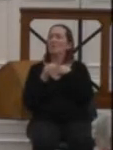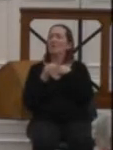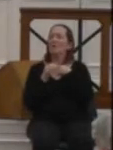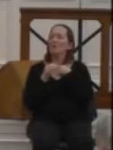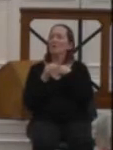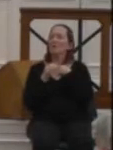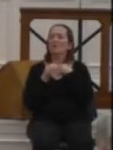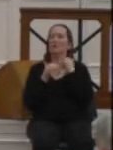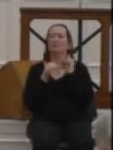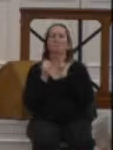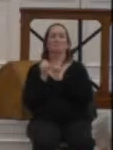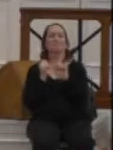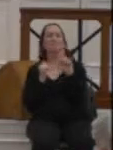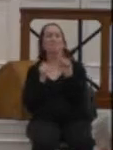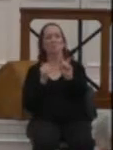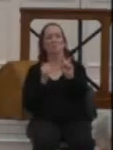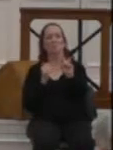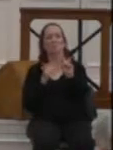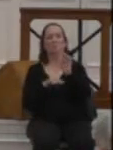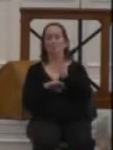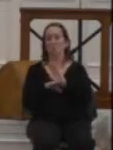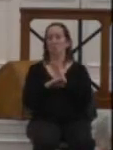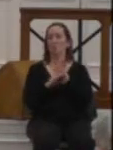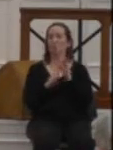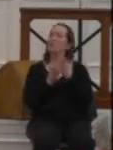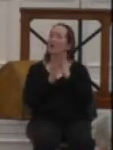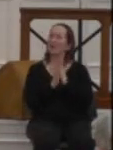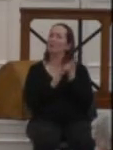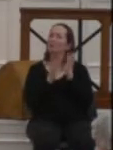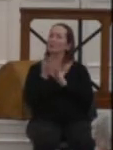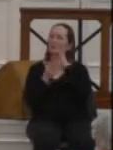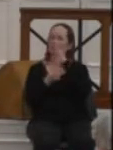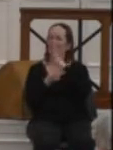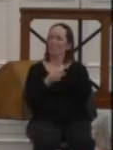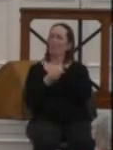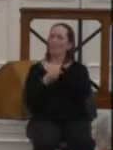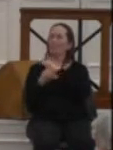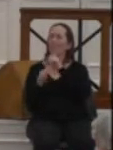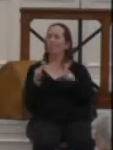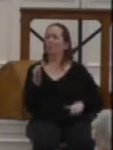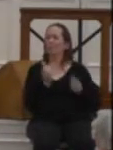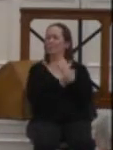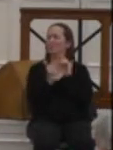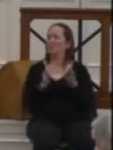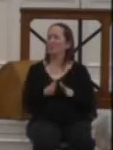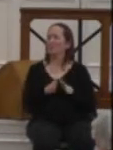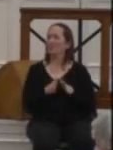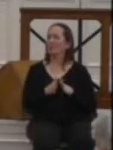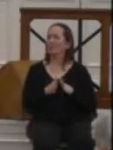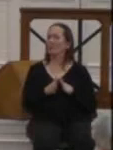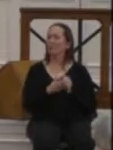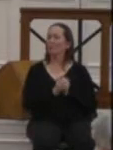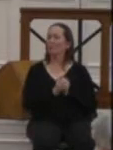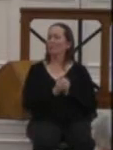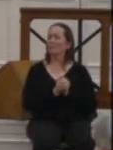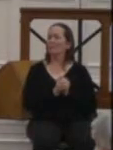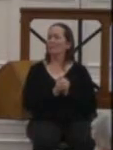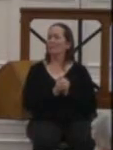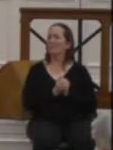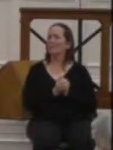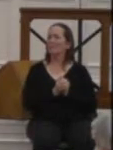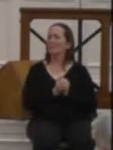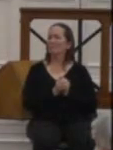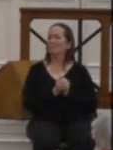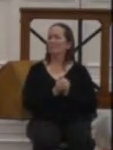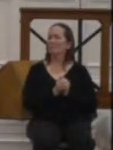forward in the church service and asked Jesus to be my Lord and Savior? If you've heard my testimony, you know that